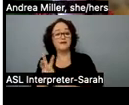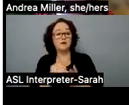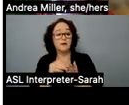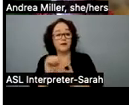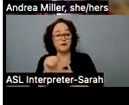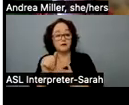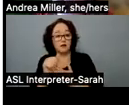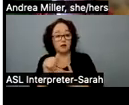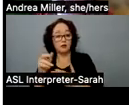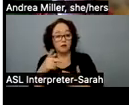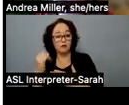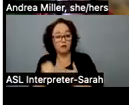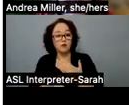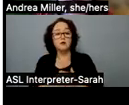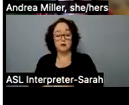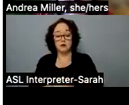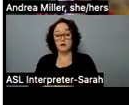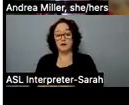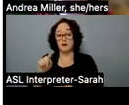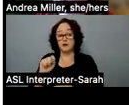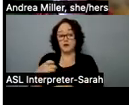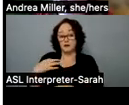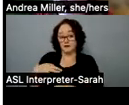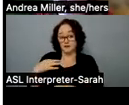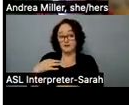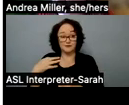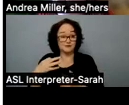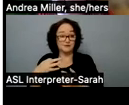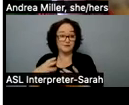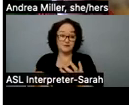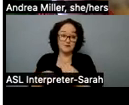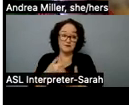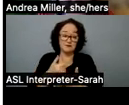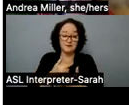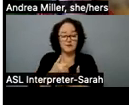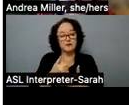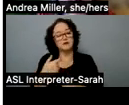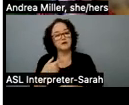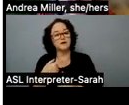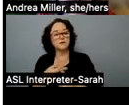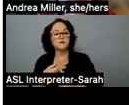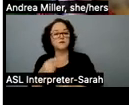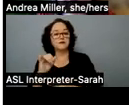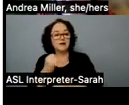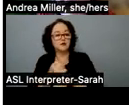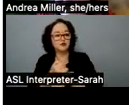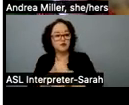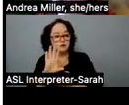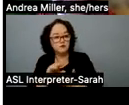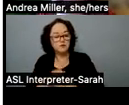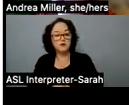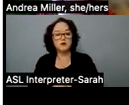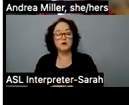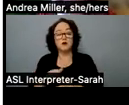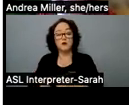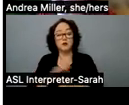income housing tax credits, low interest loan from the state's Affordable Housing Trust Fund. The local government contributed about